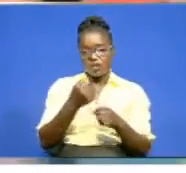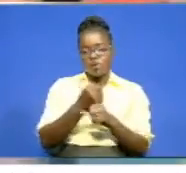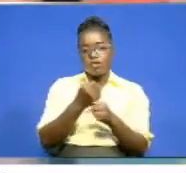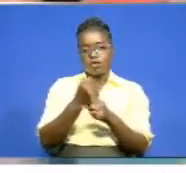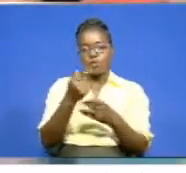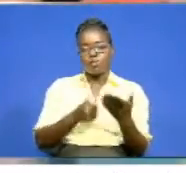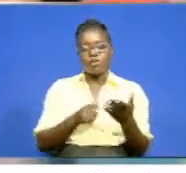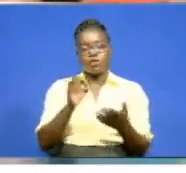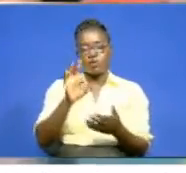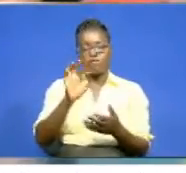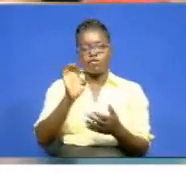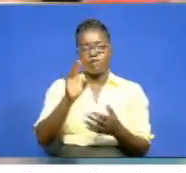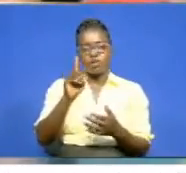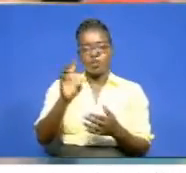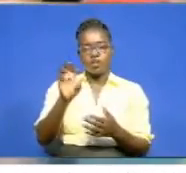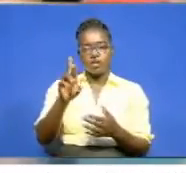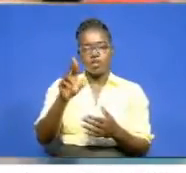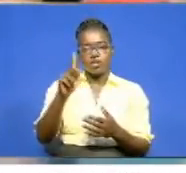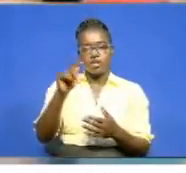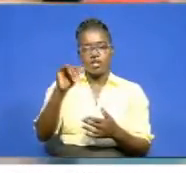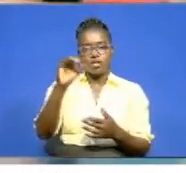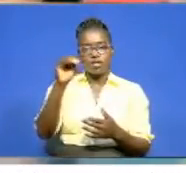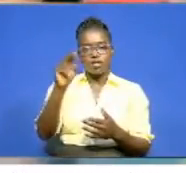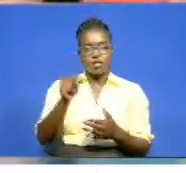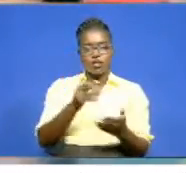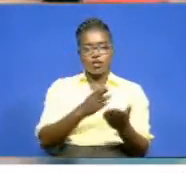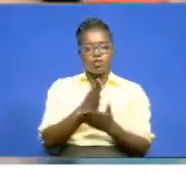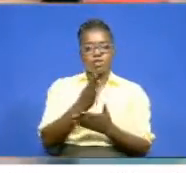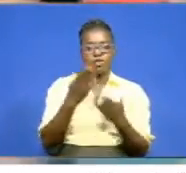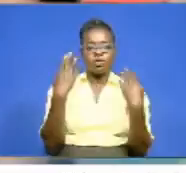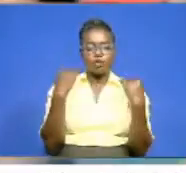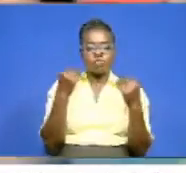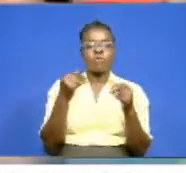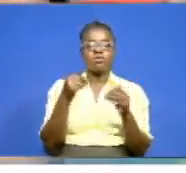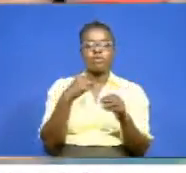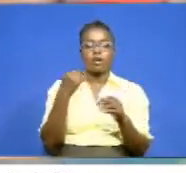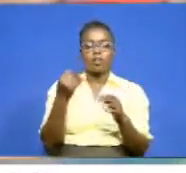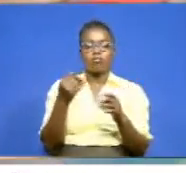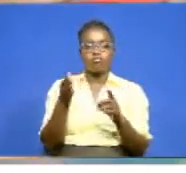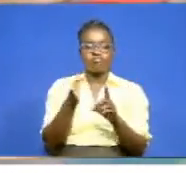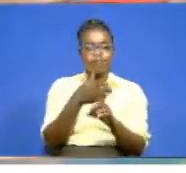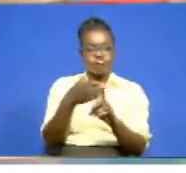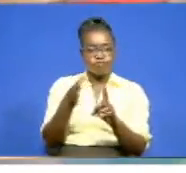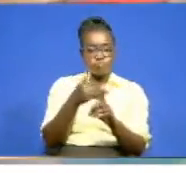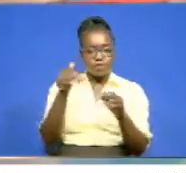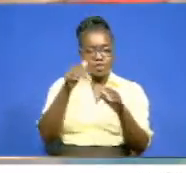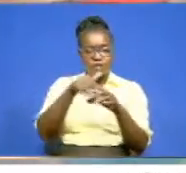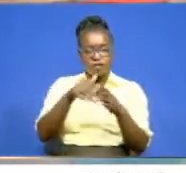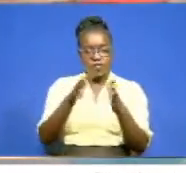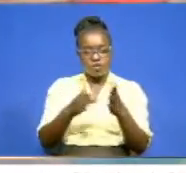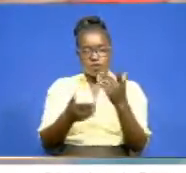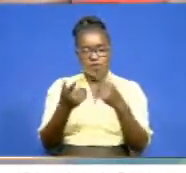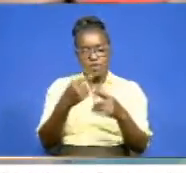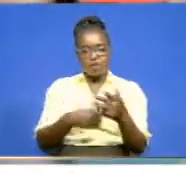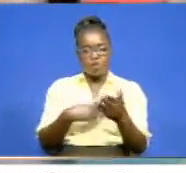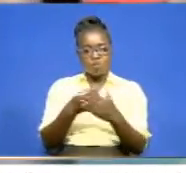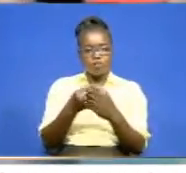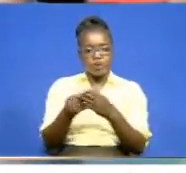does the federation do to ensure that the sport is actually attractive to this investor, for the investor to come and pump in